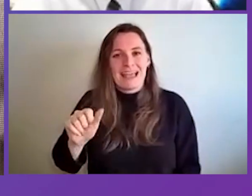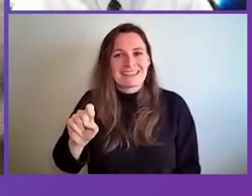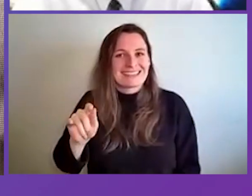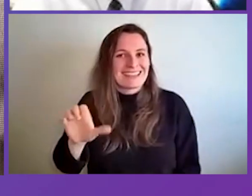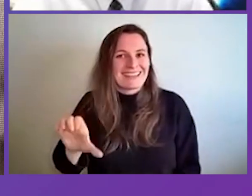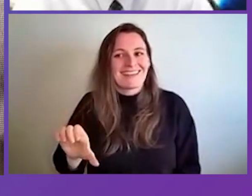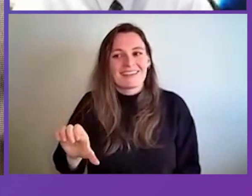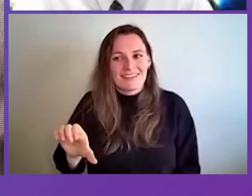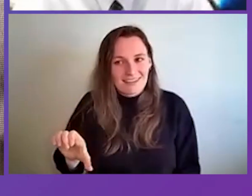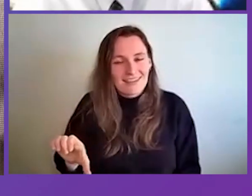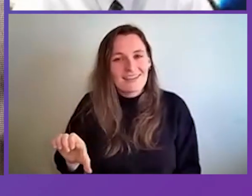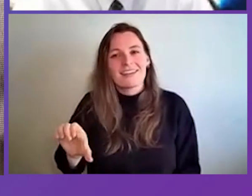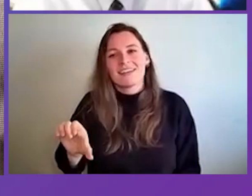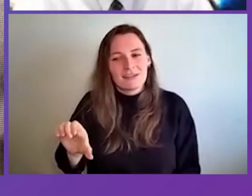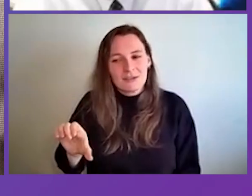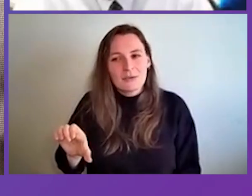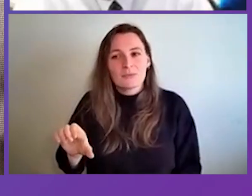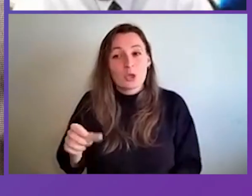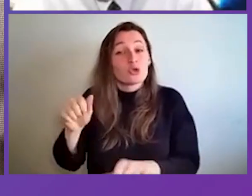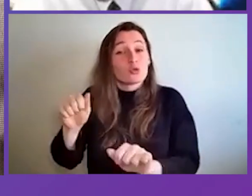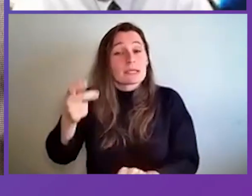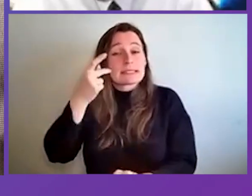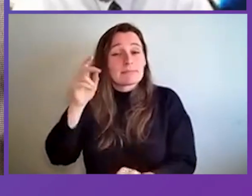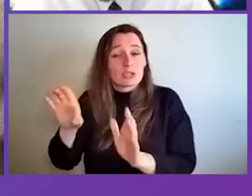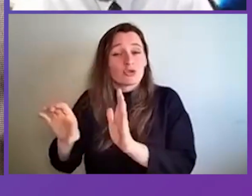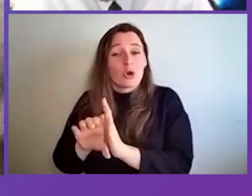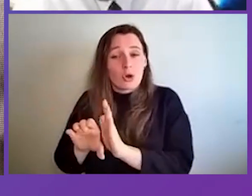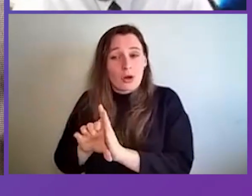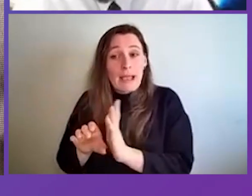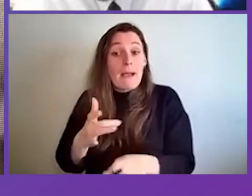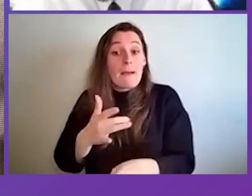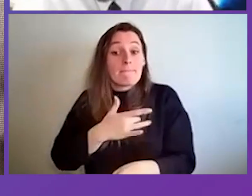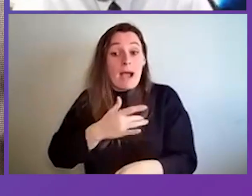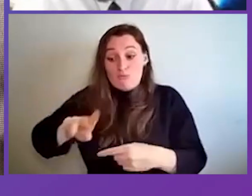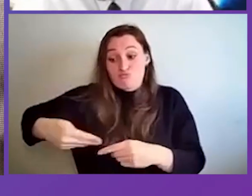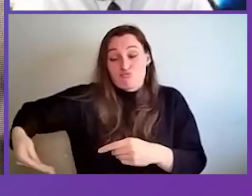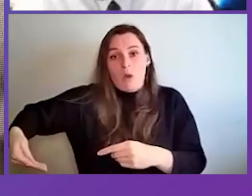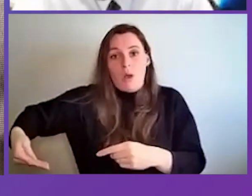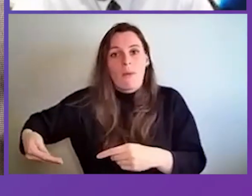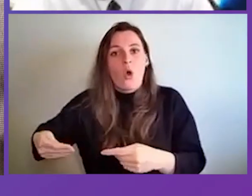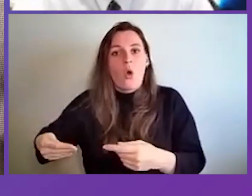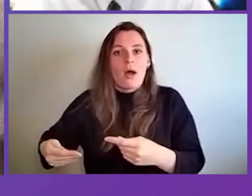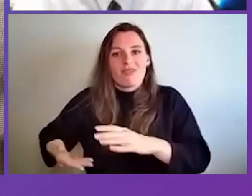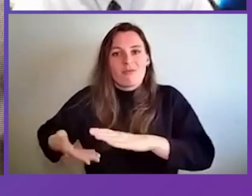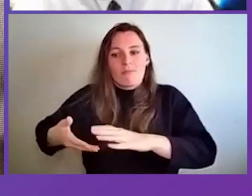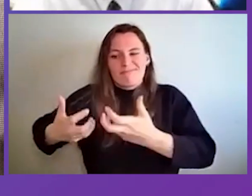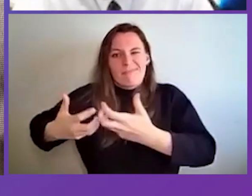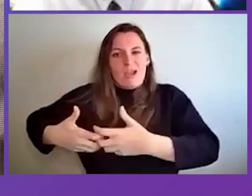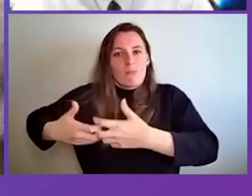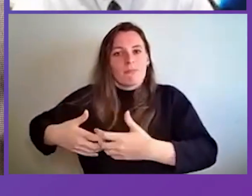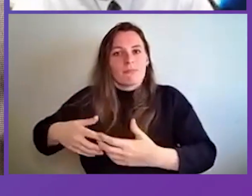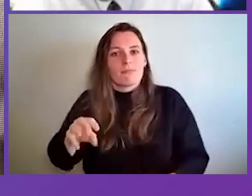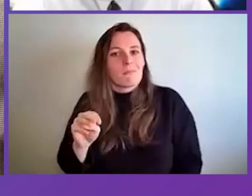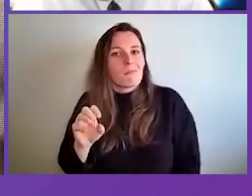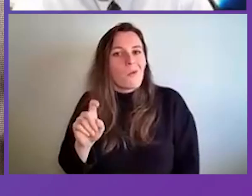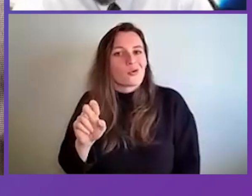over the top of the motors. These are the motors that drive the wheelchair, and there's a plastic